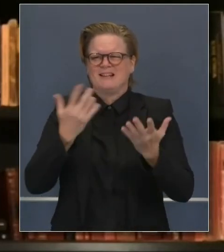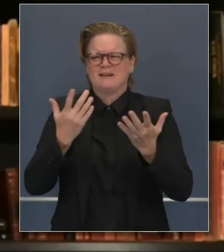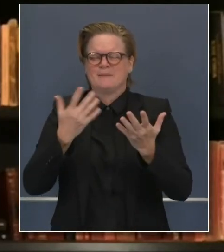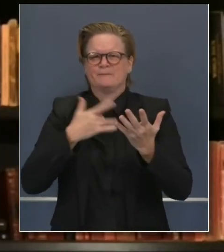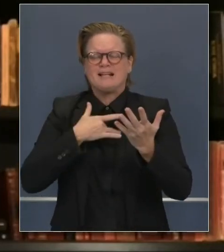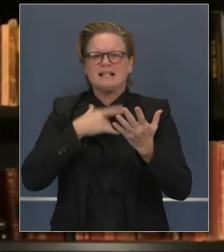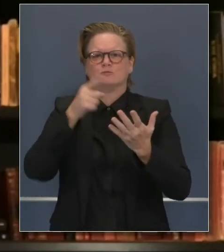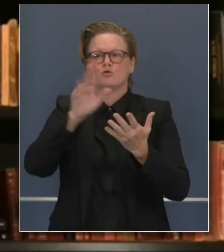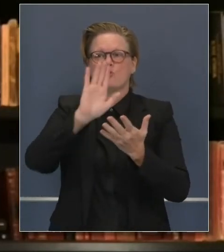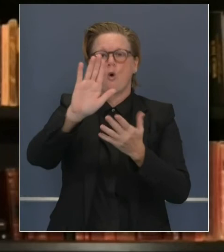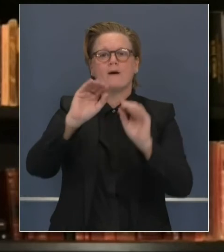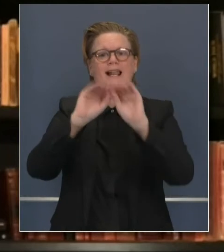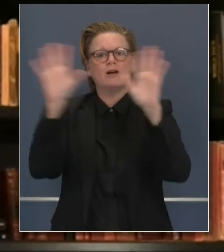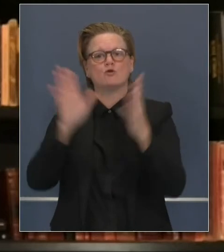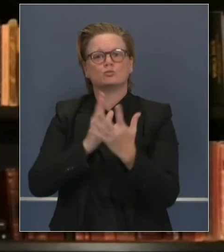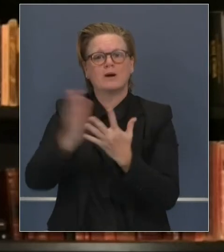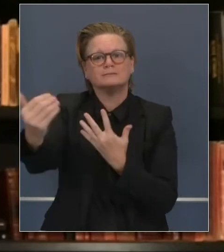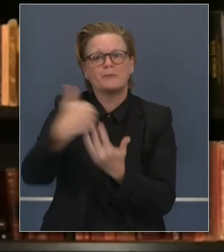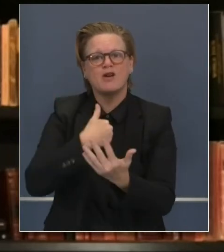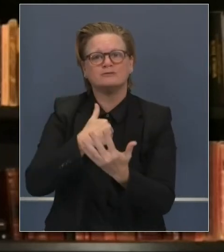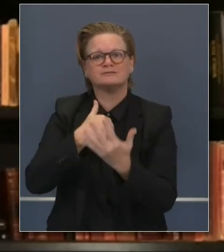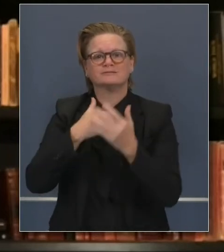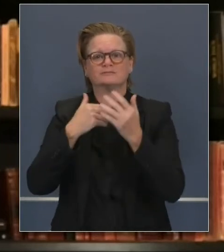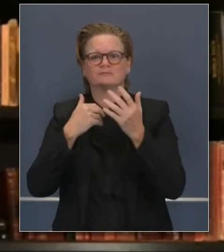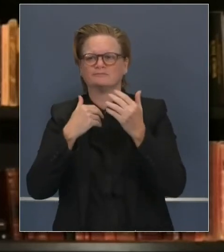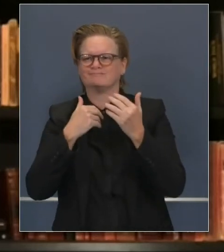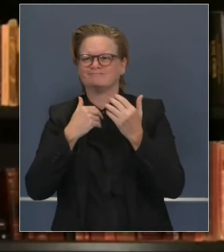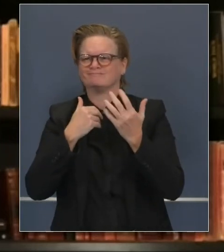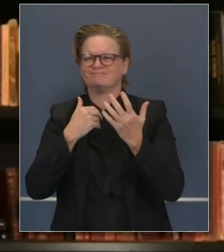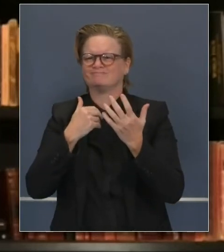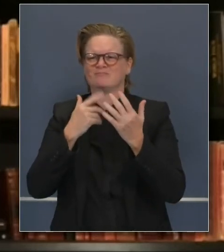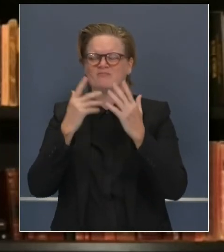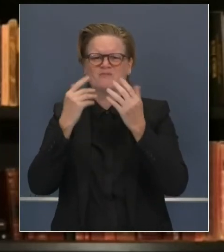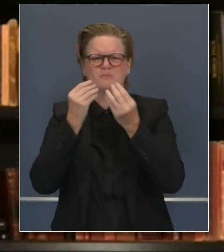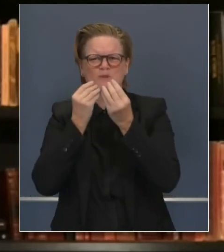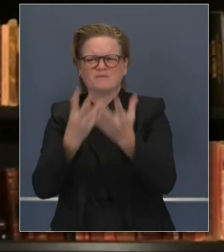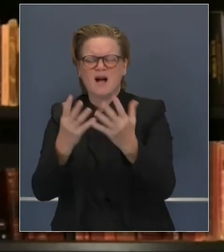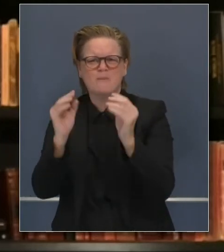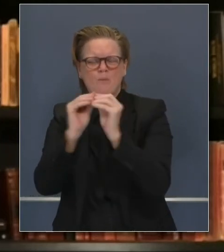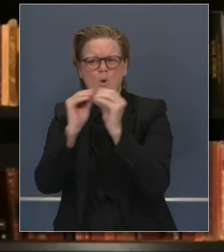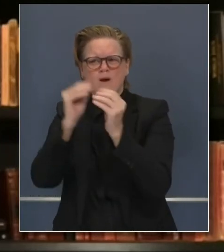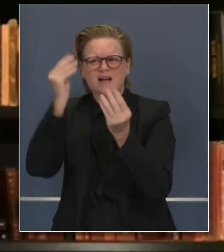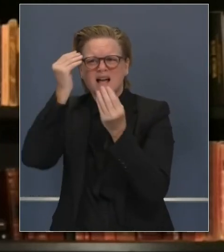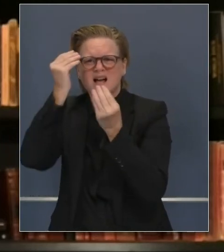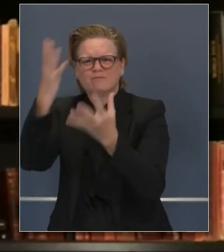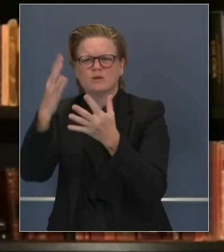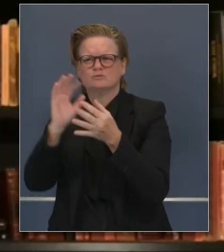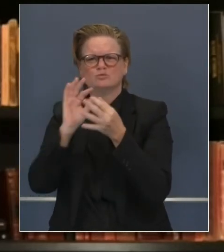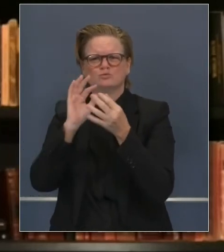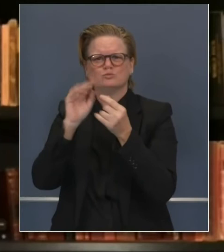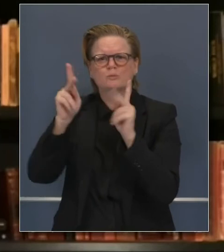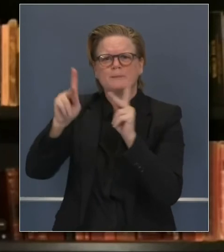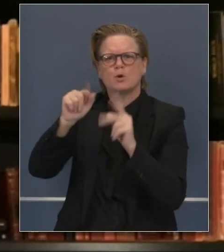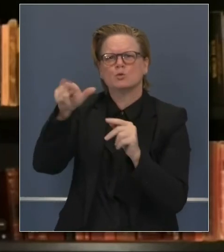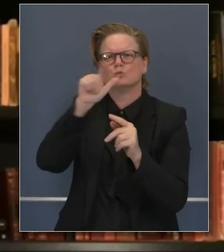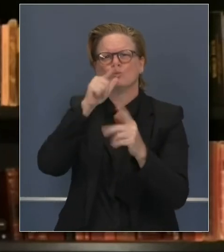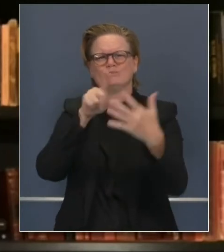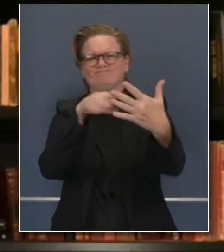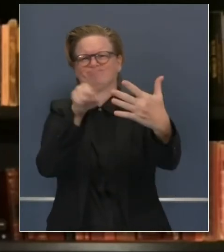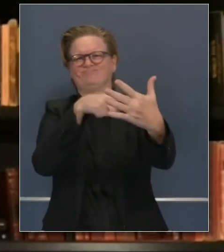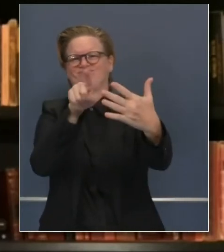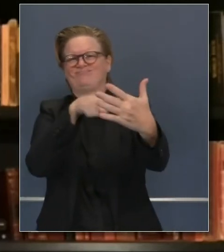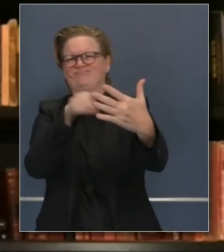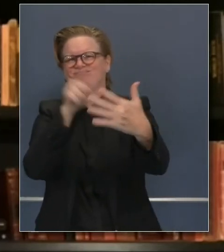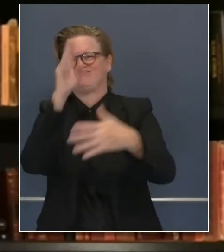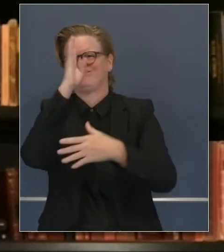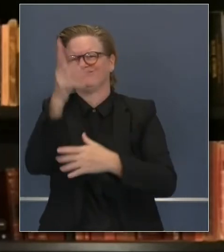more information to address these criticisms that people don't understand what sectors are closed, what ones are left open? No, that's a fair question. I